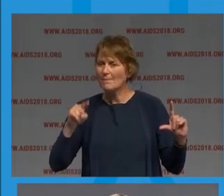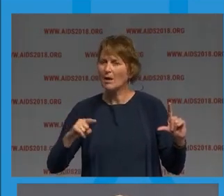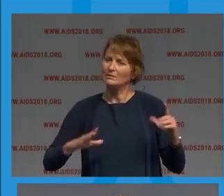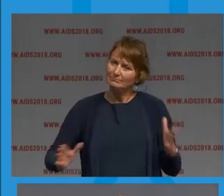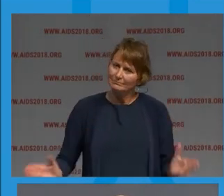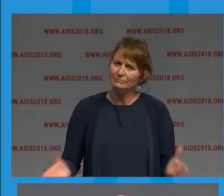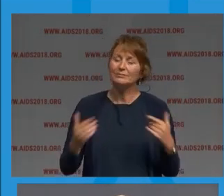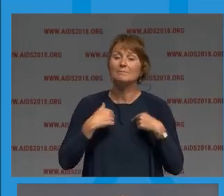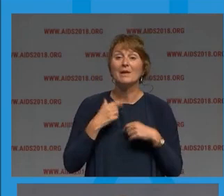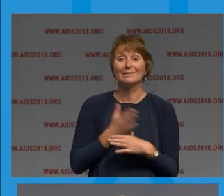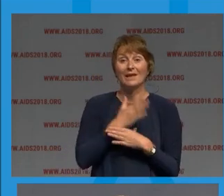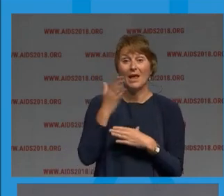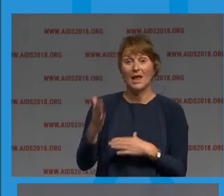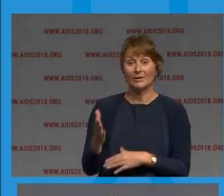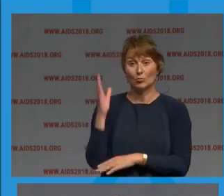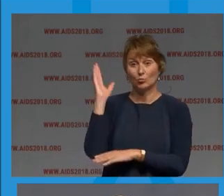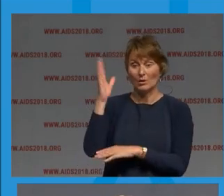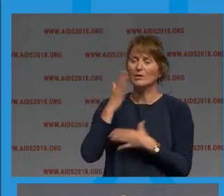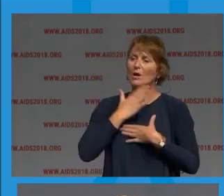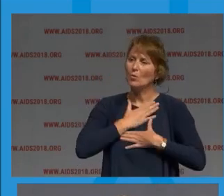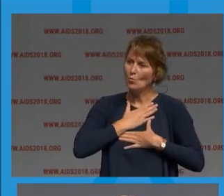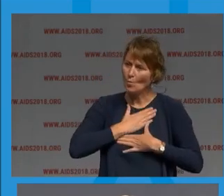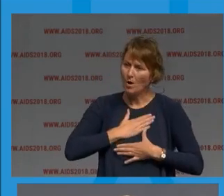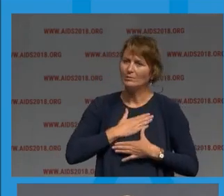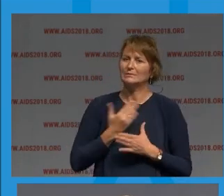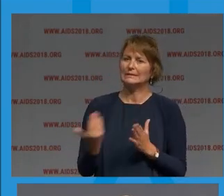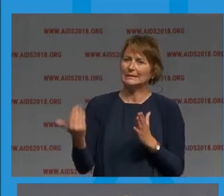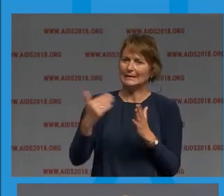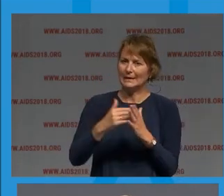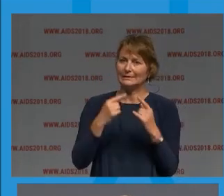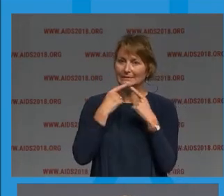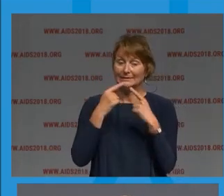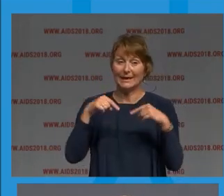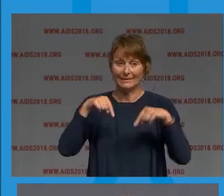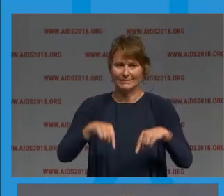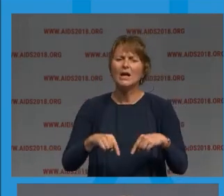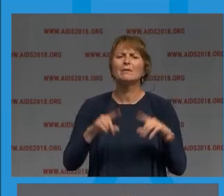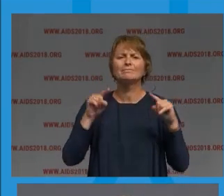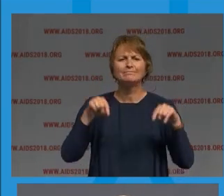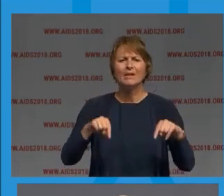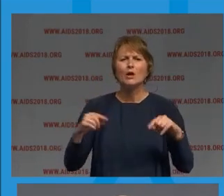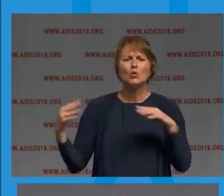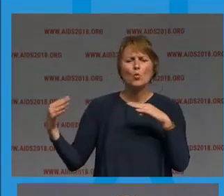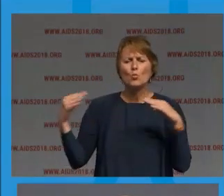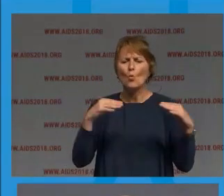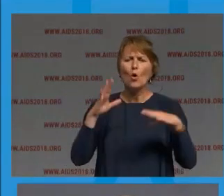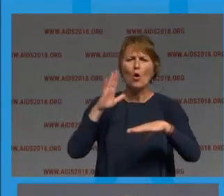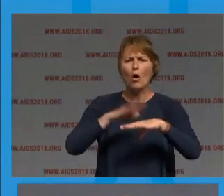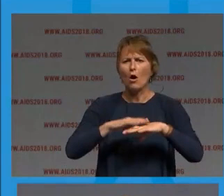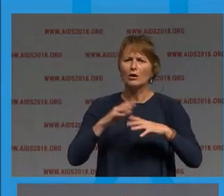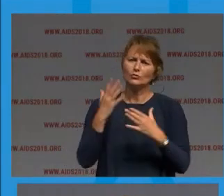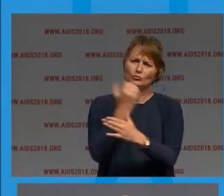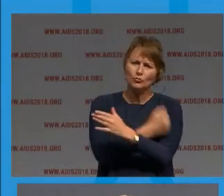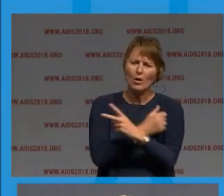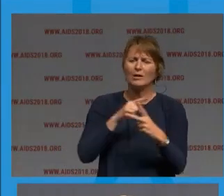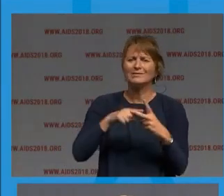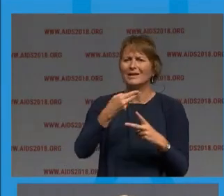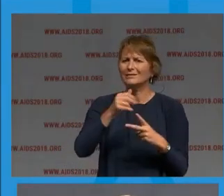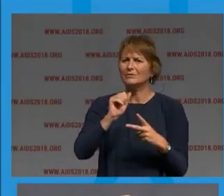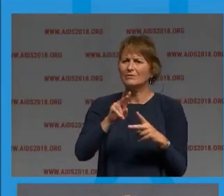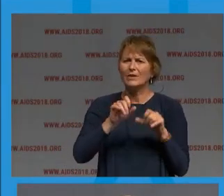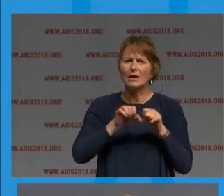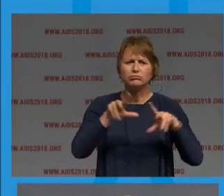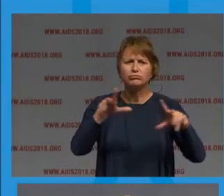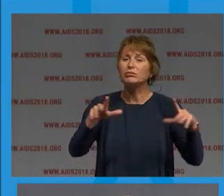my presentation, I would like to stress that in war on drugs and combating HIV epidemic,